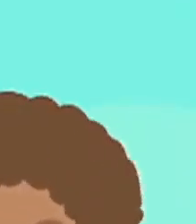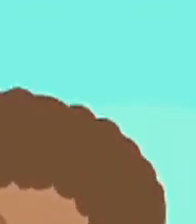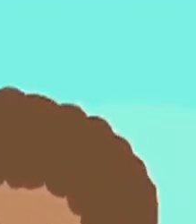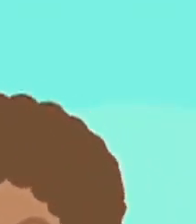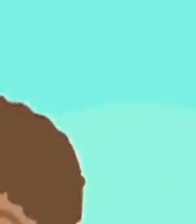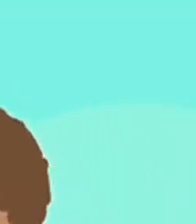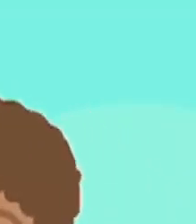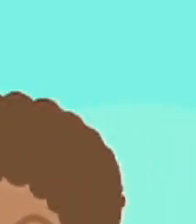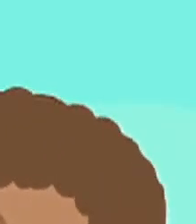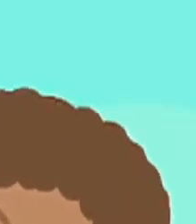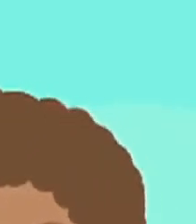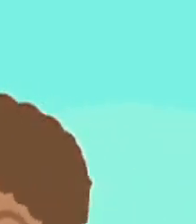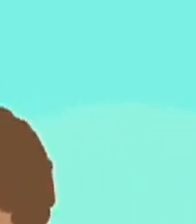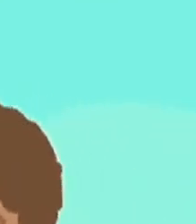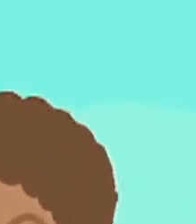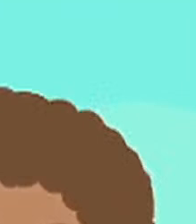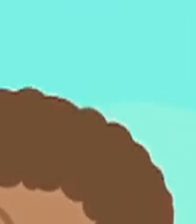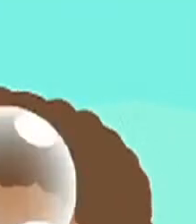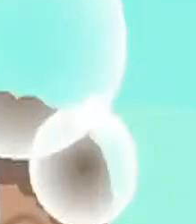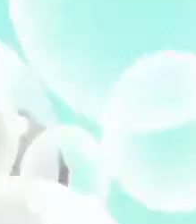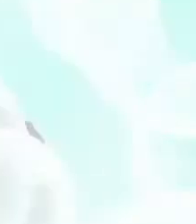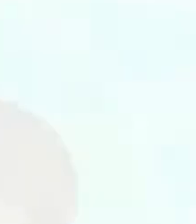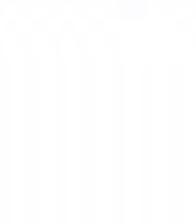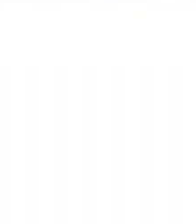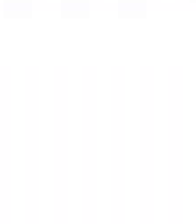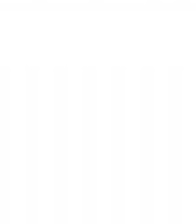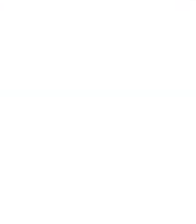Wash your hands, wash the germs away.